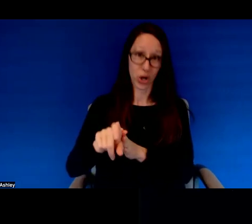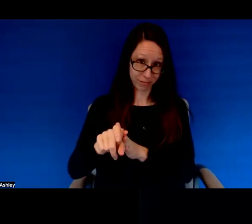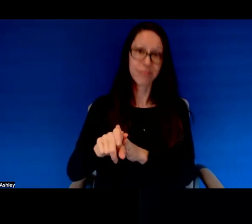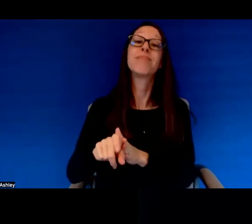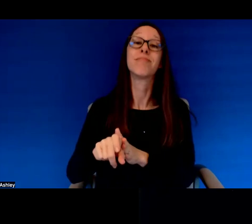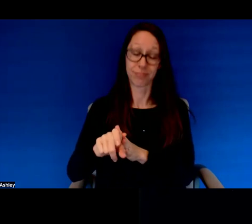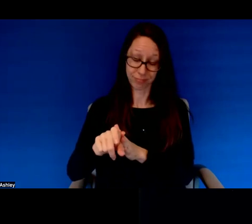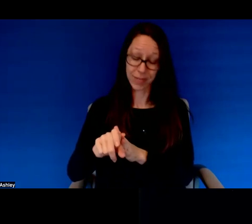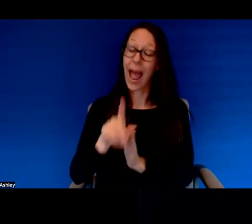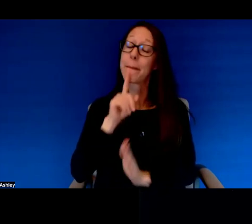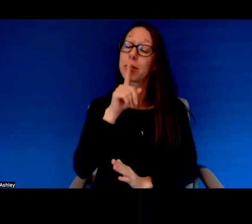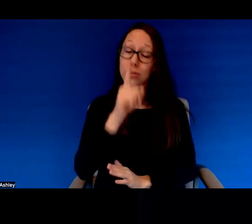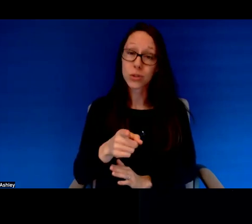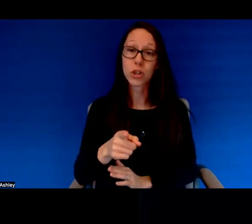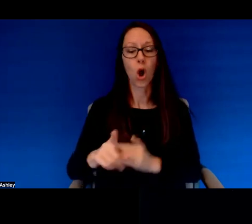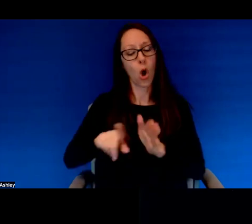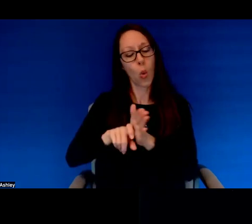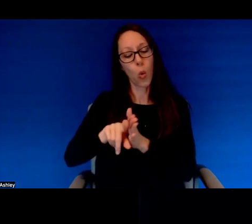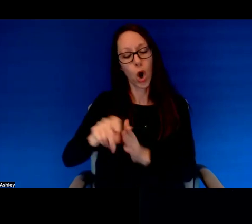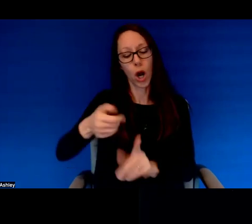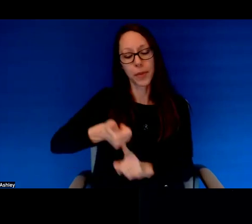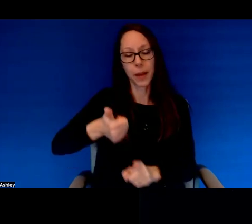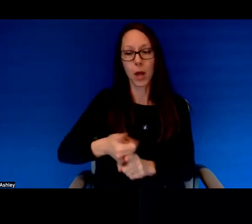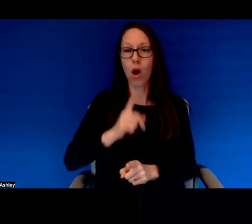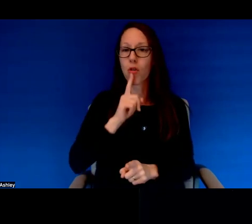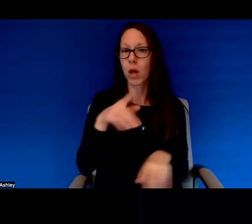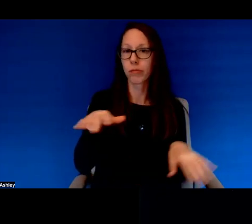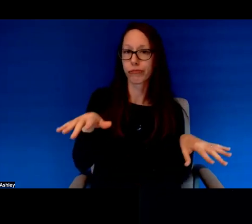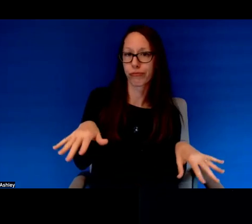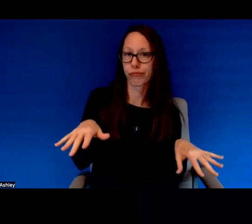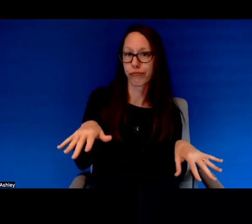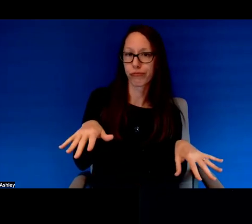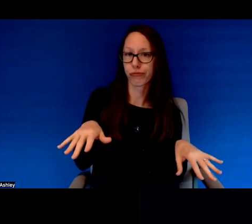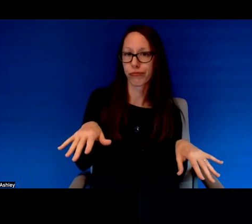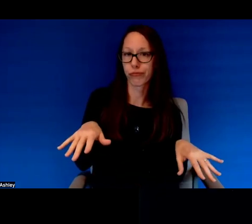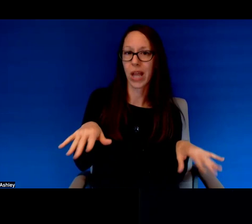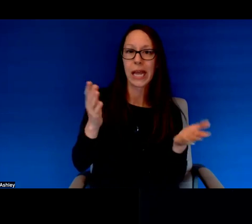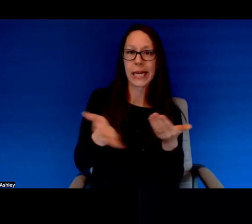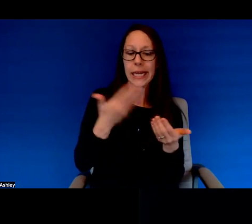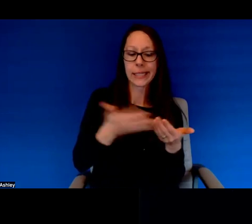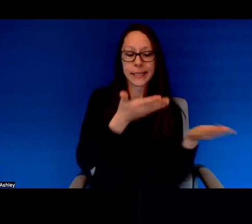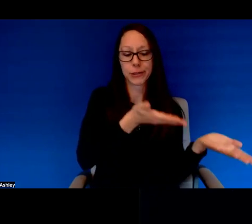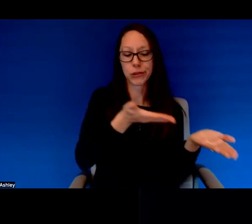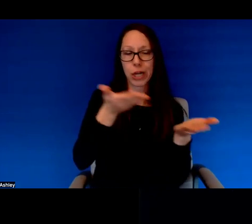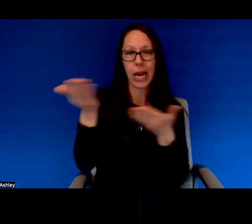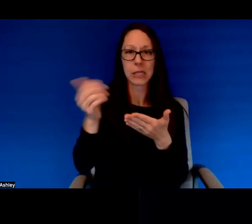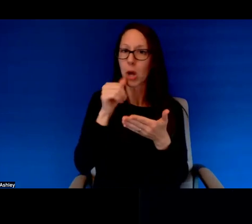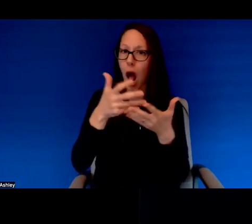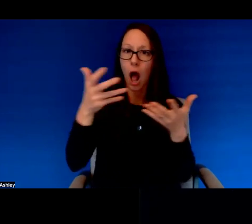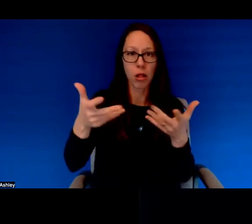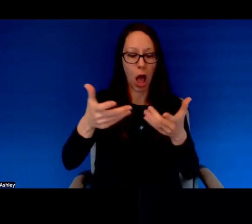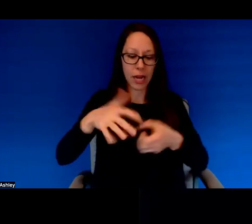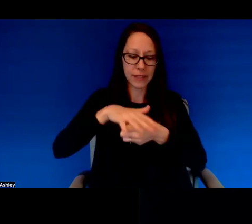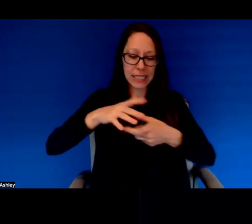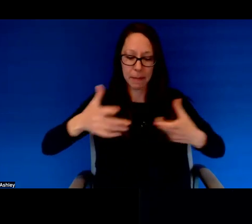you can Worms are pretty mellow. They're pretty easy to transport and they don't take up a lot of space and they reproduce rather